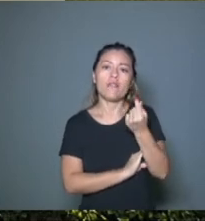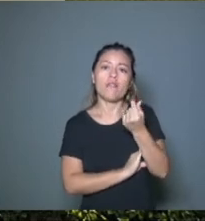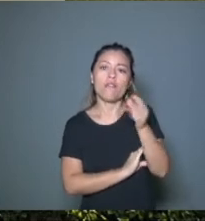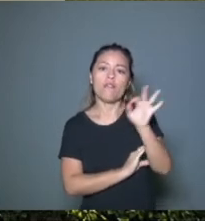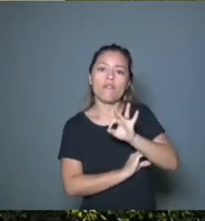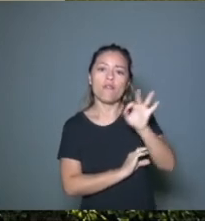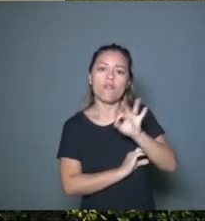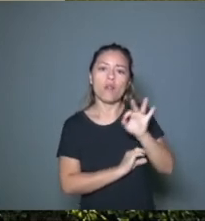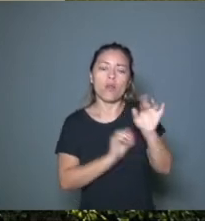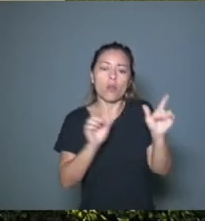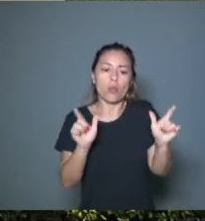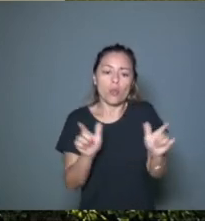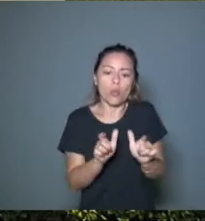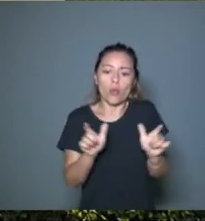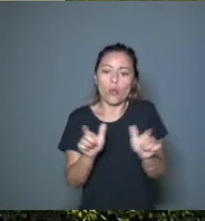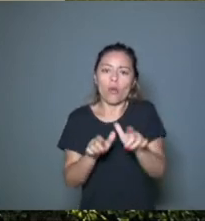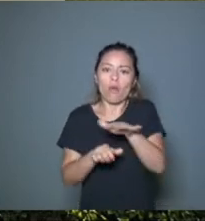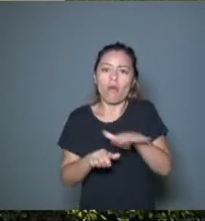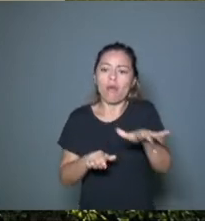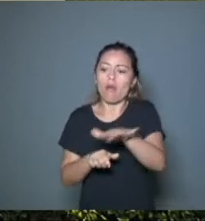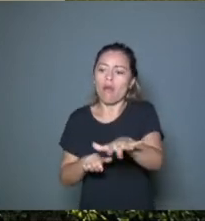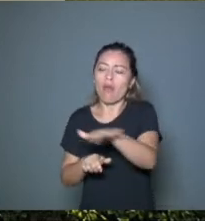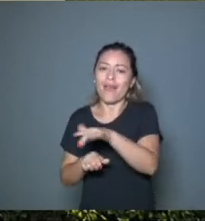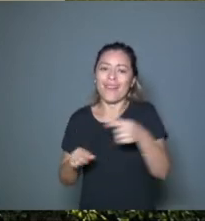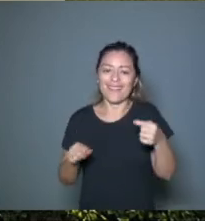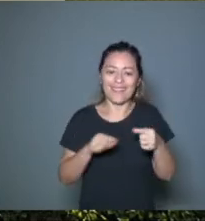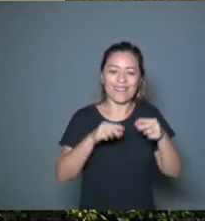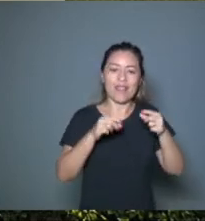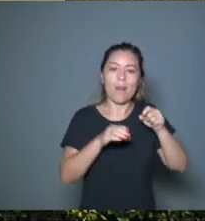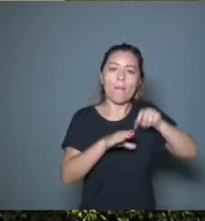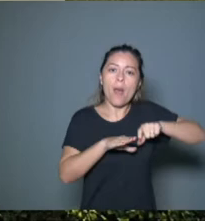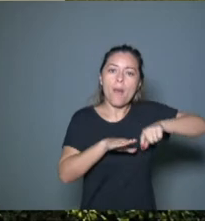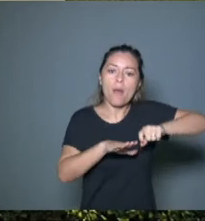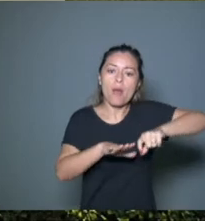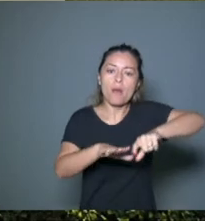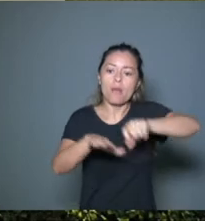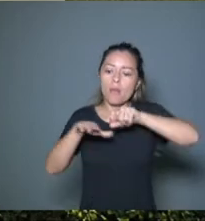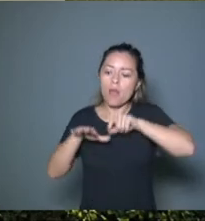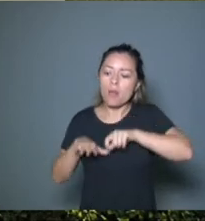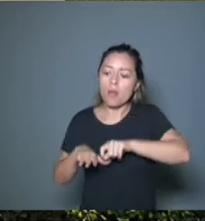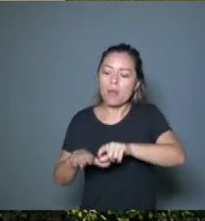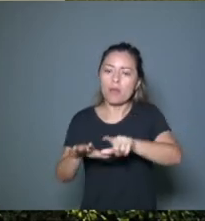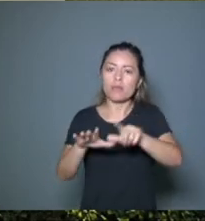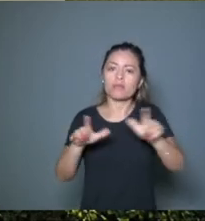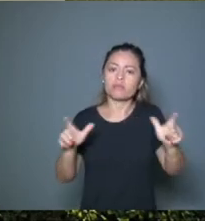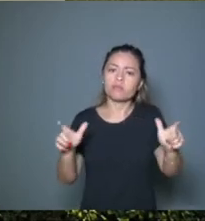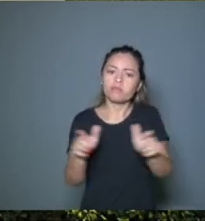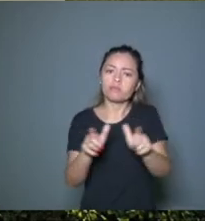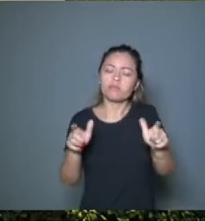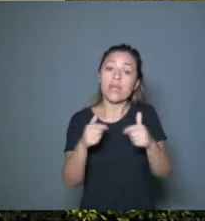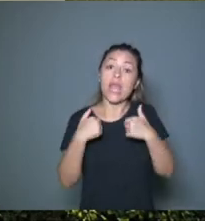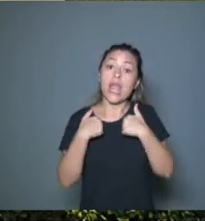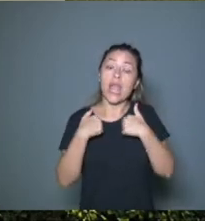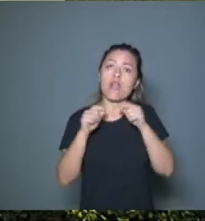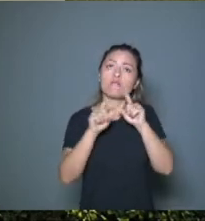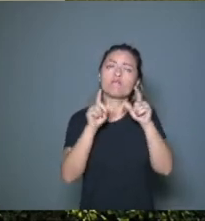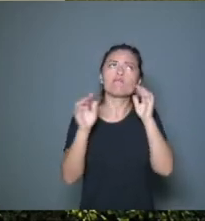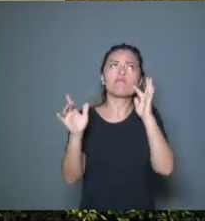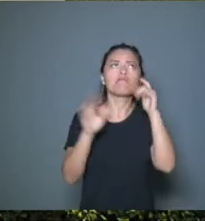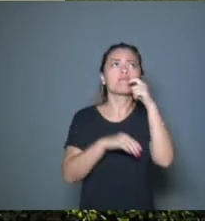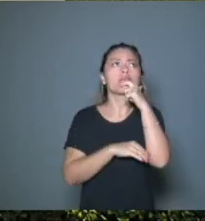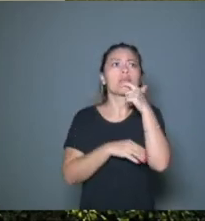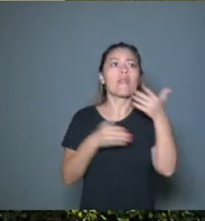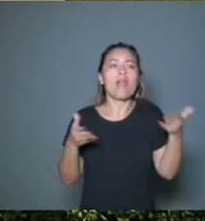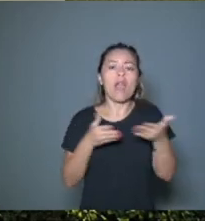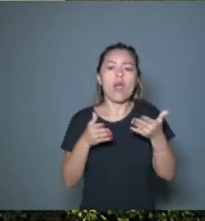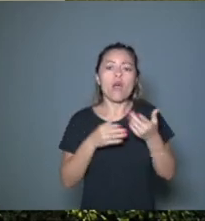SLC has been reducing the percentage of its owned areas regarding when you look at the total planted area.